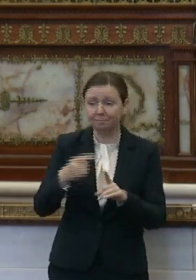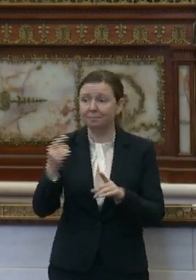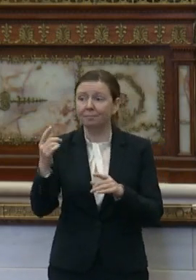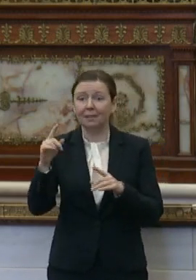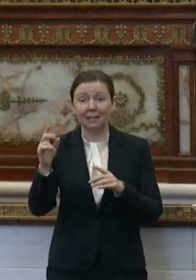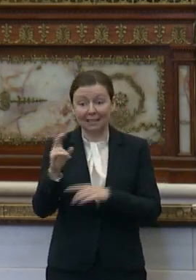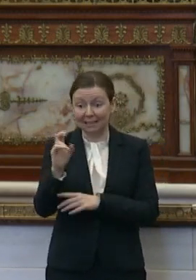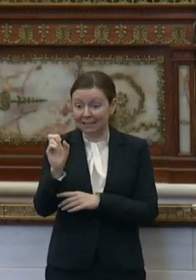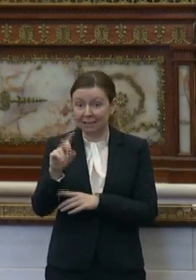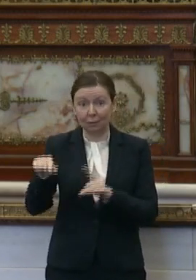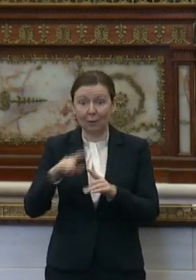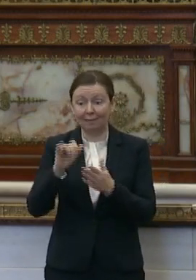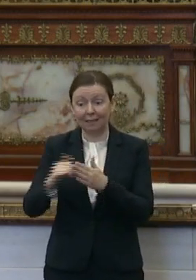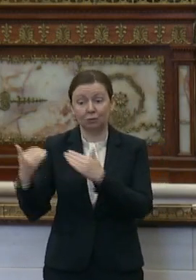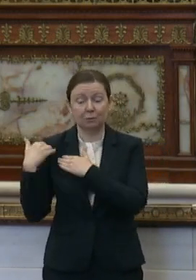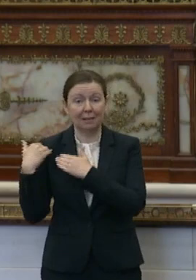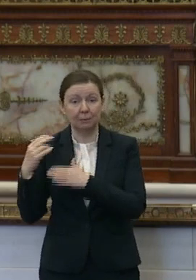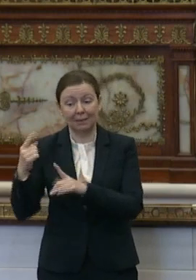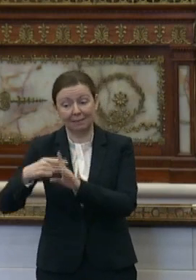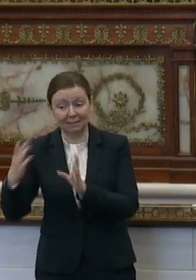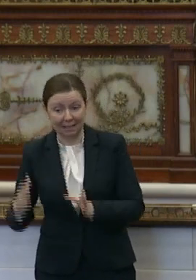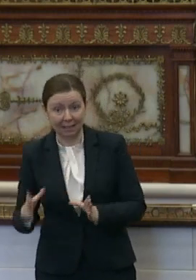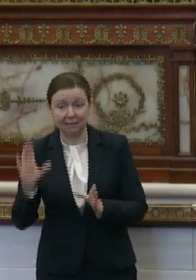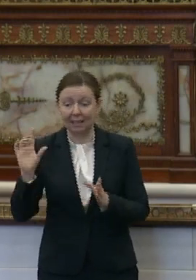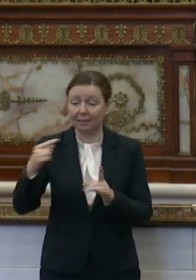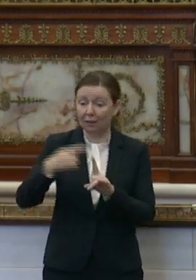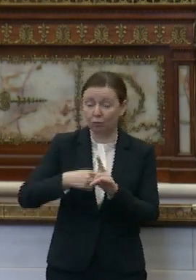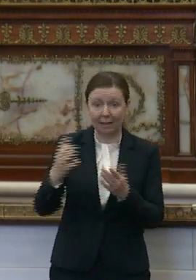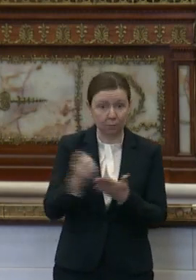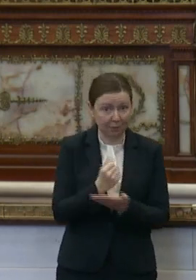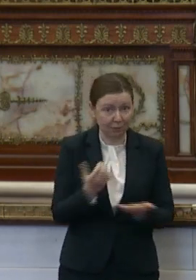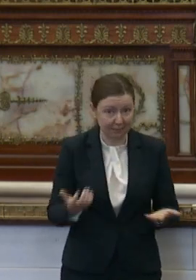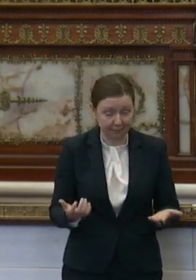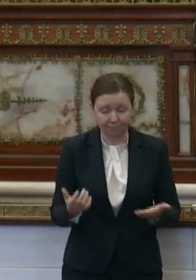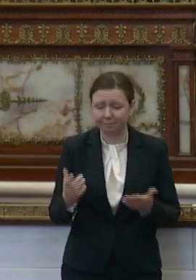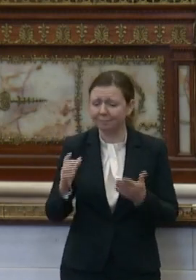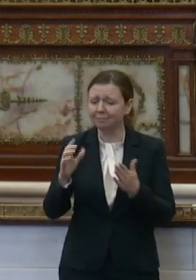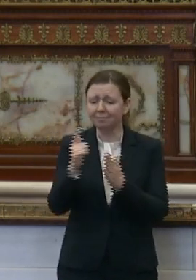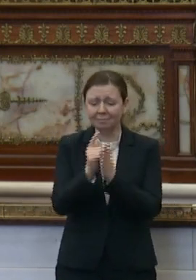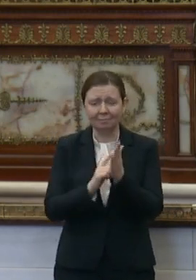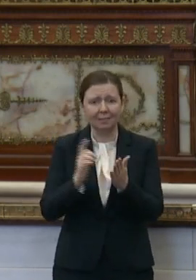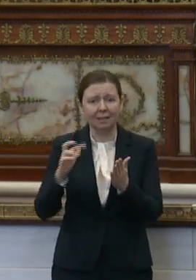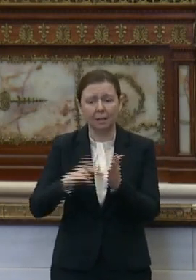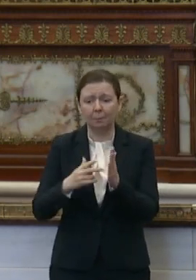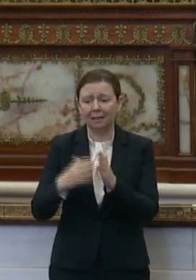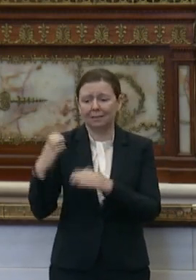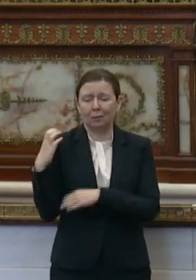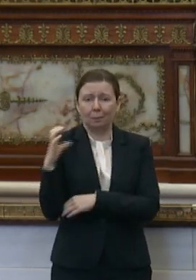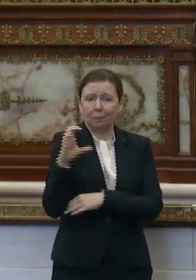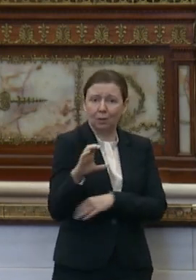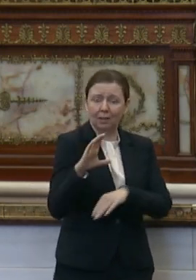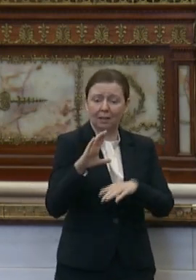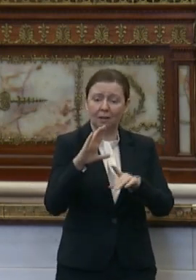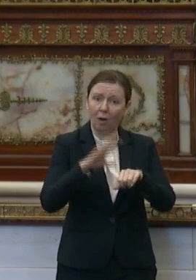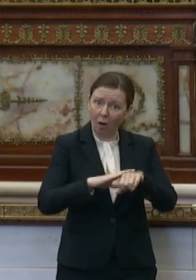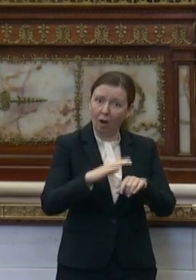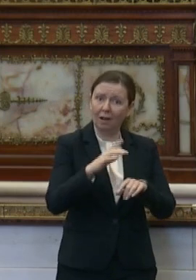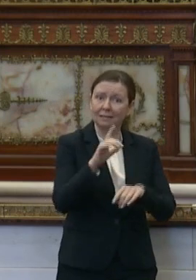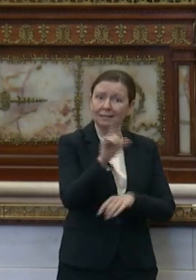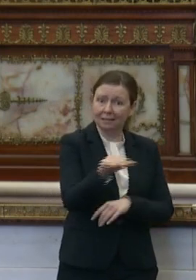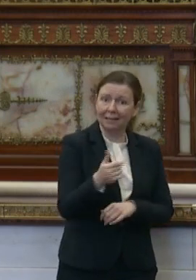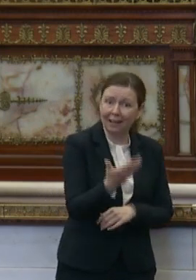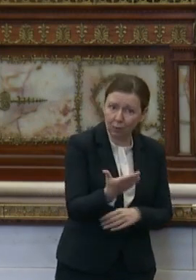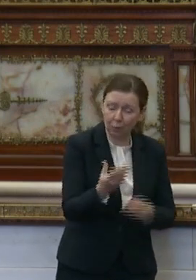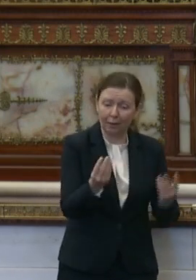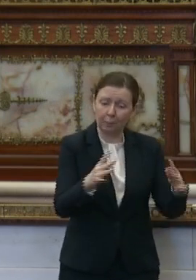the responsibility of the tenants and their rent is being received. These ordinances place the burden of housing the tenants on the back of the